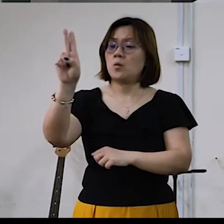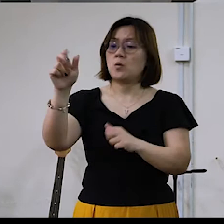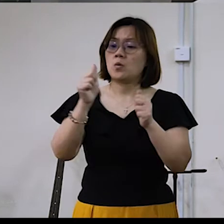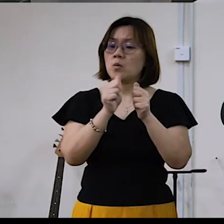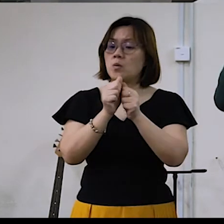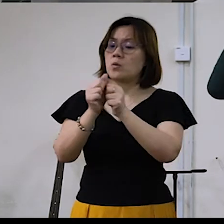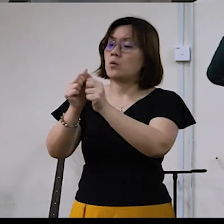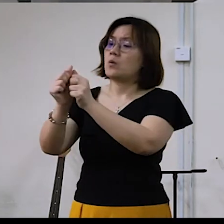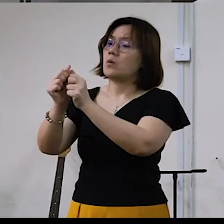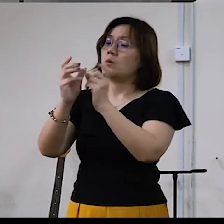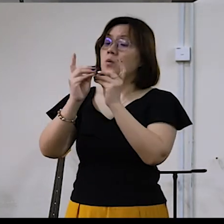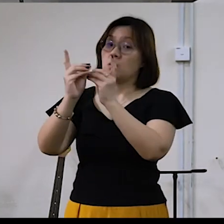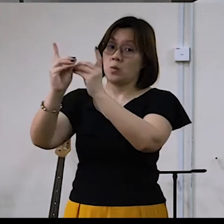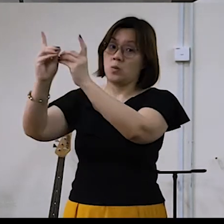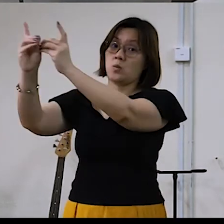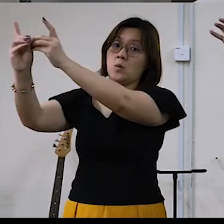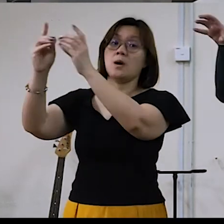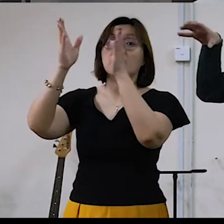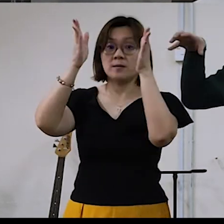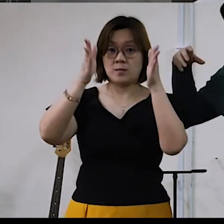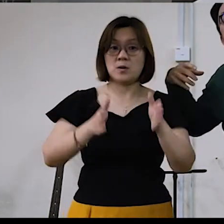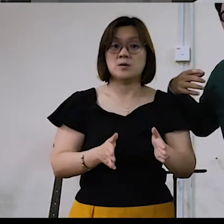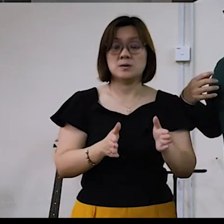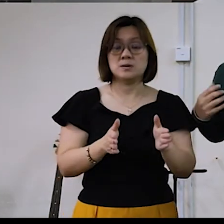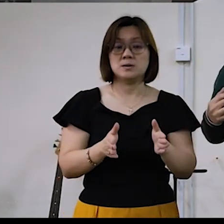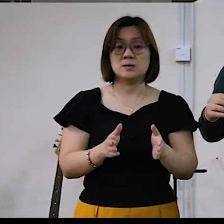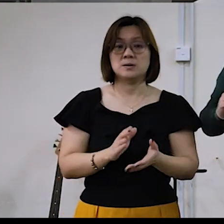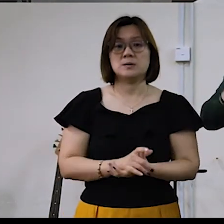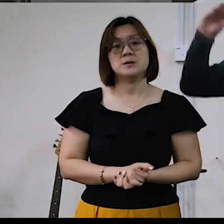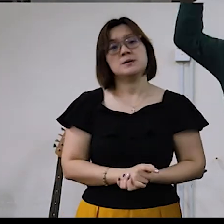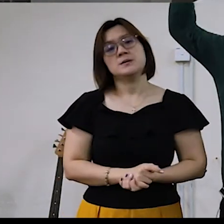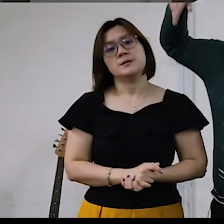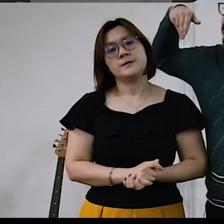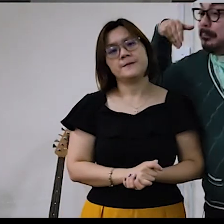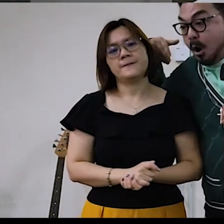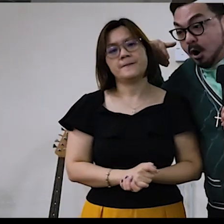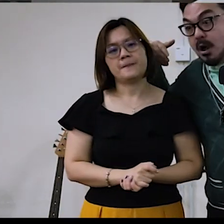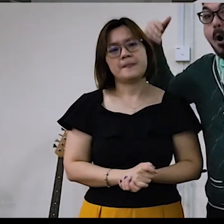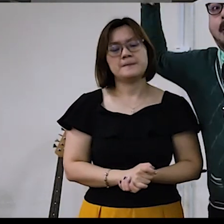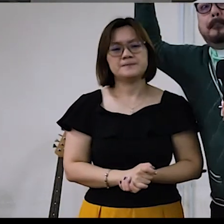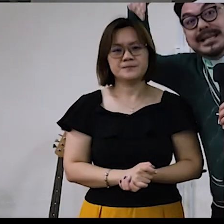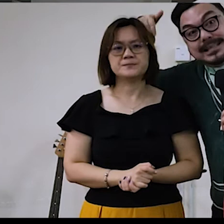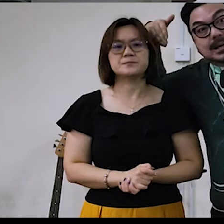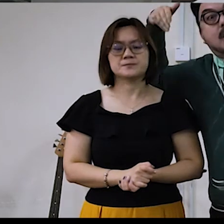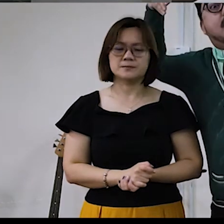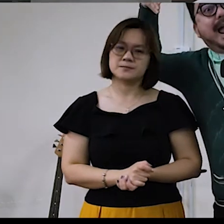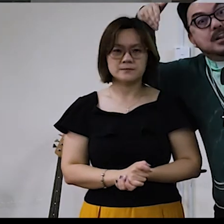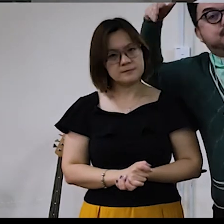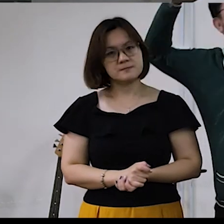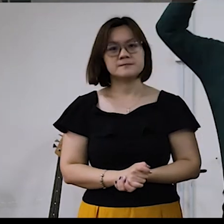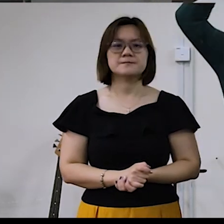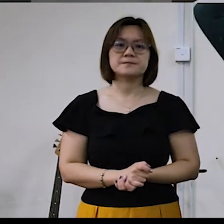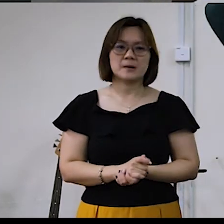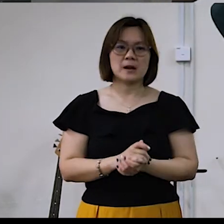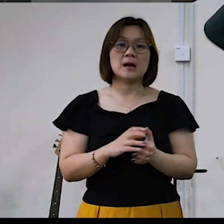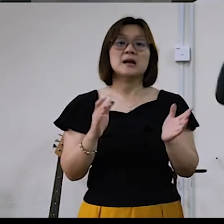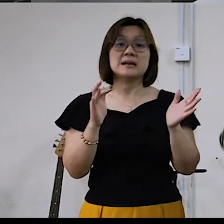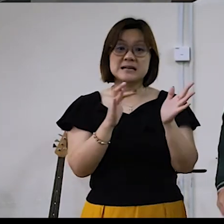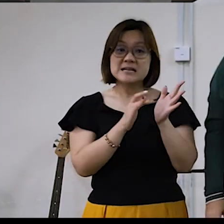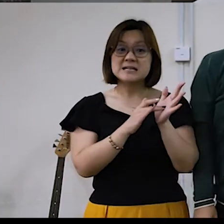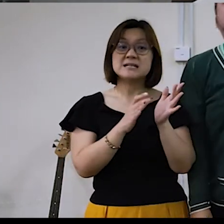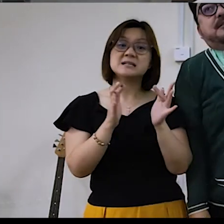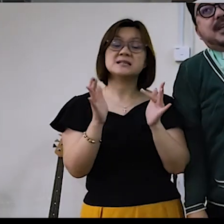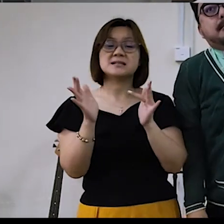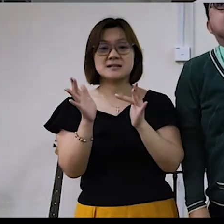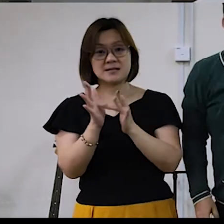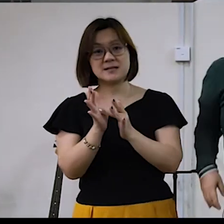to us than how Jesus was with the disciples. Jesus cannot go inside Paul or Peter or Andrew. You know what I'm saying? Jesus